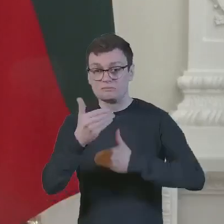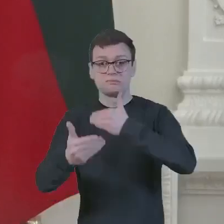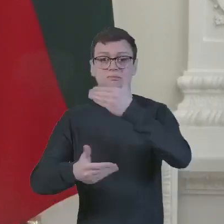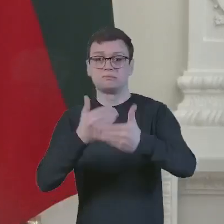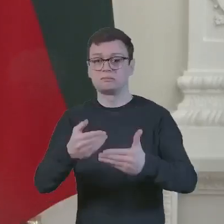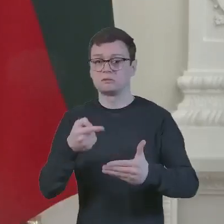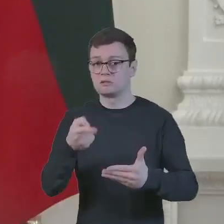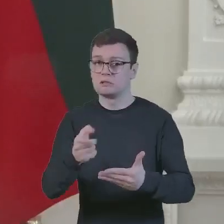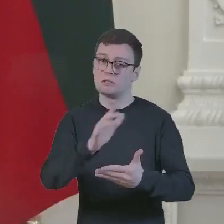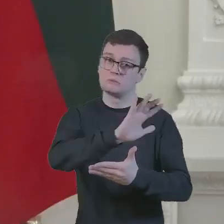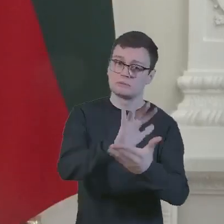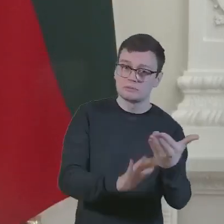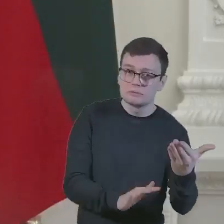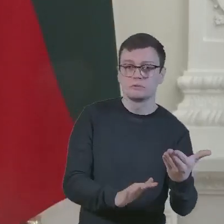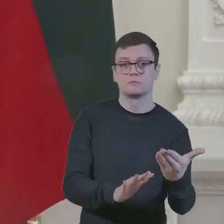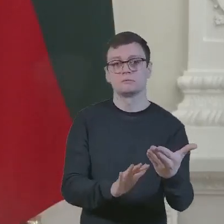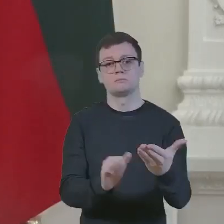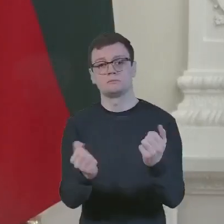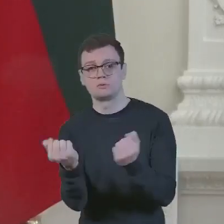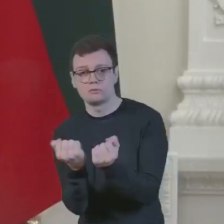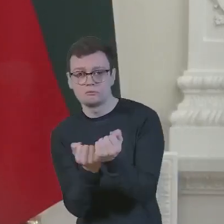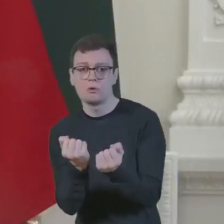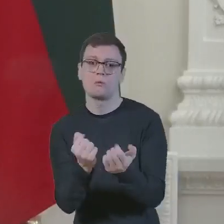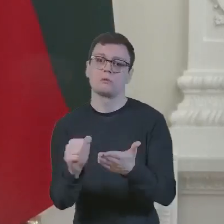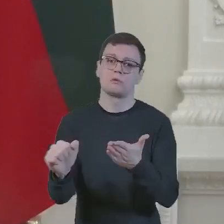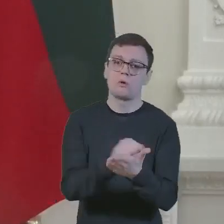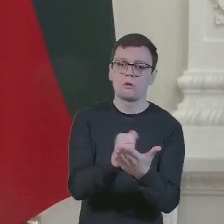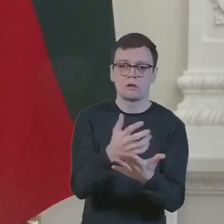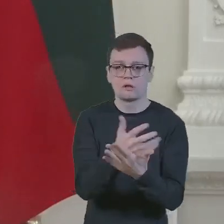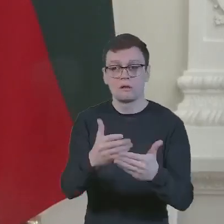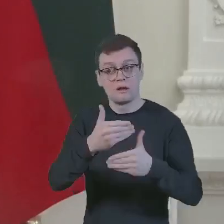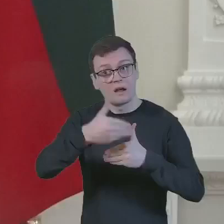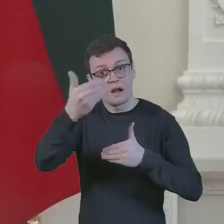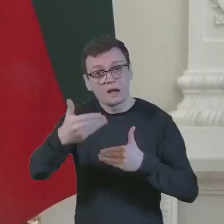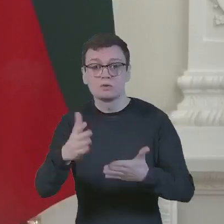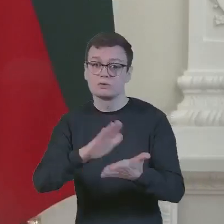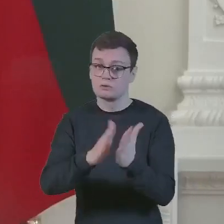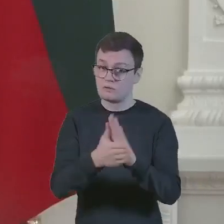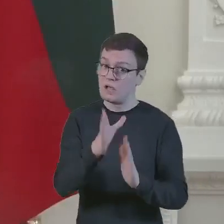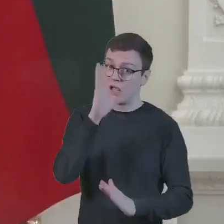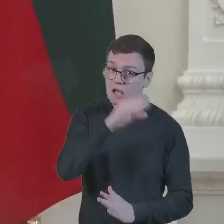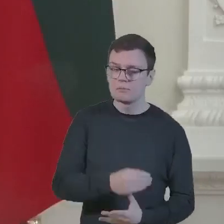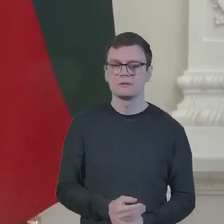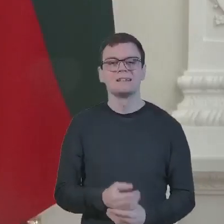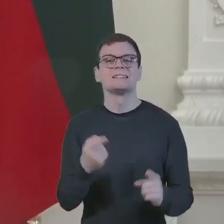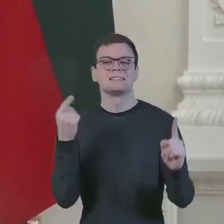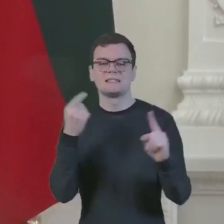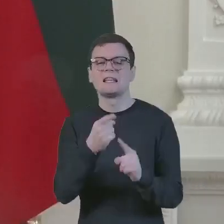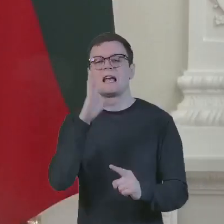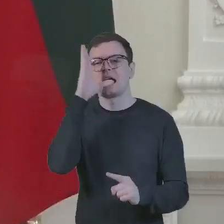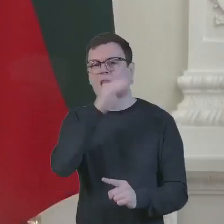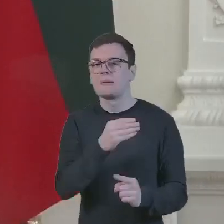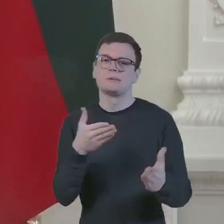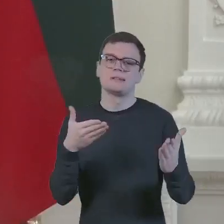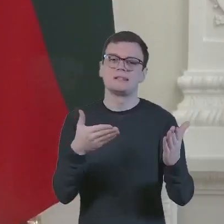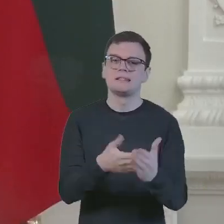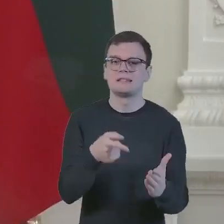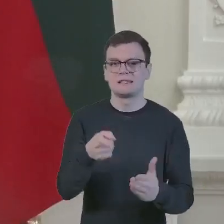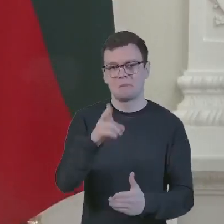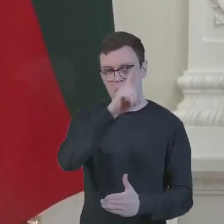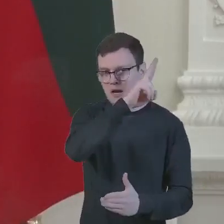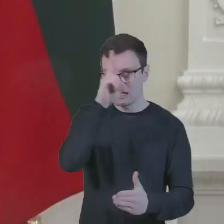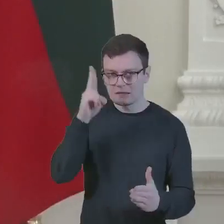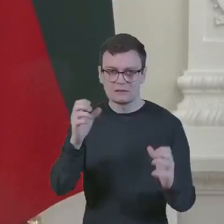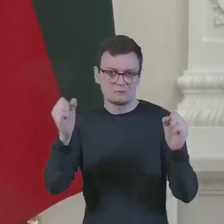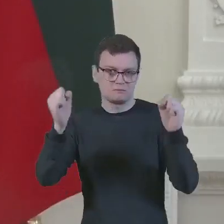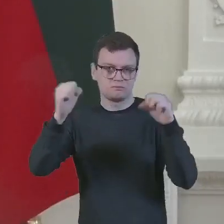whether or not the formalities will be completed, although this is the aim to have them completed